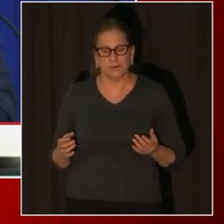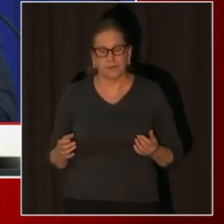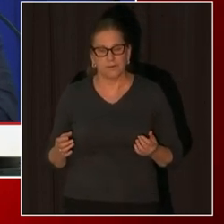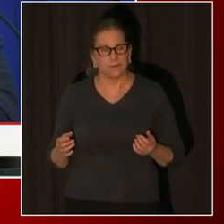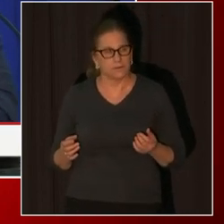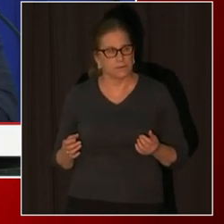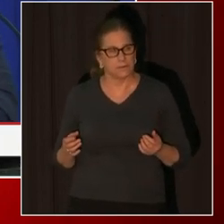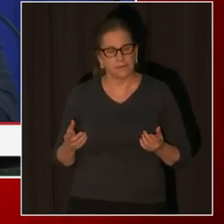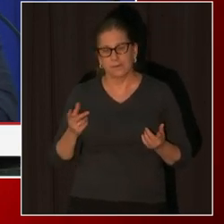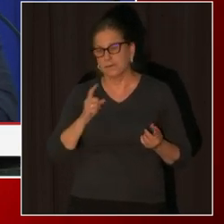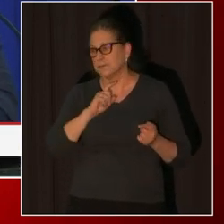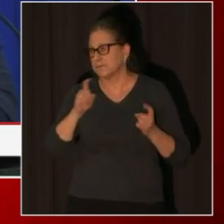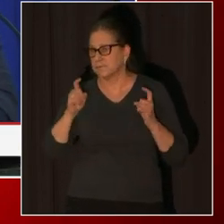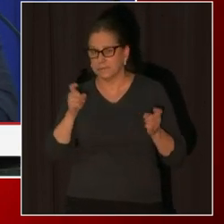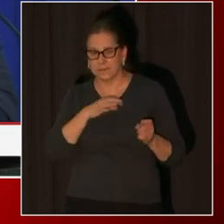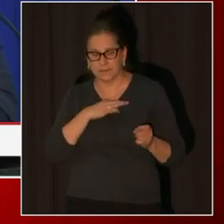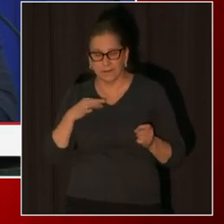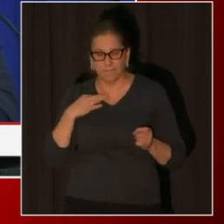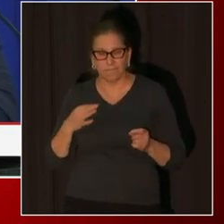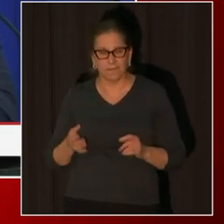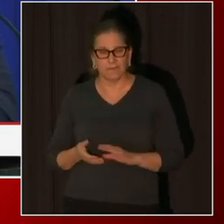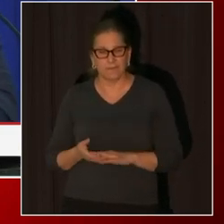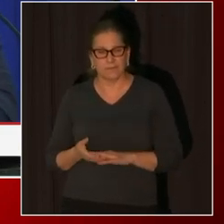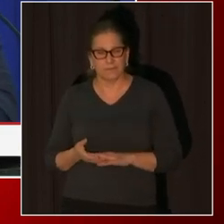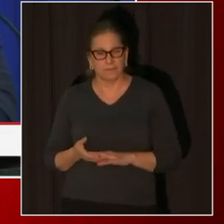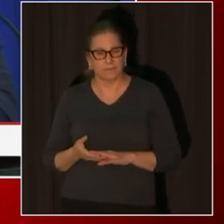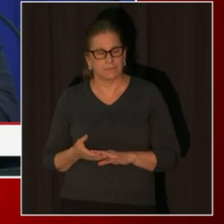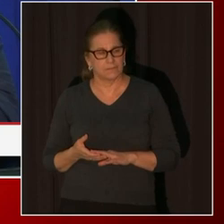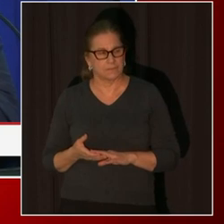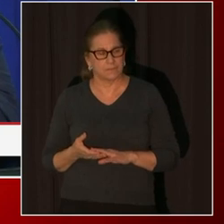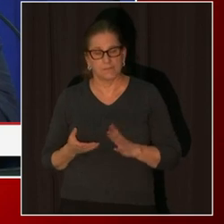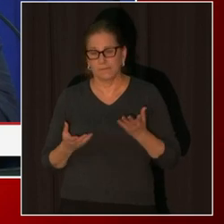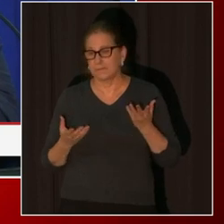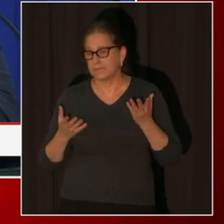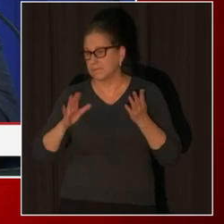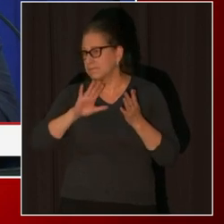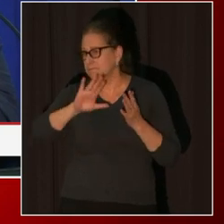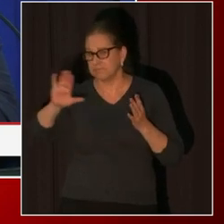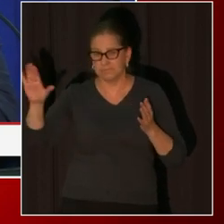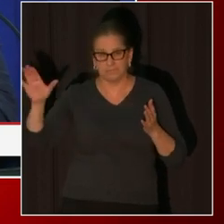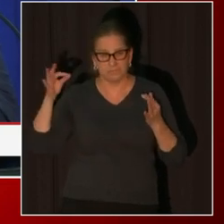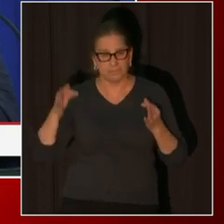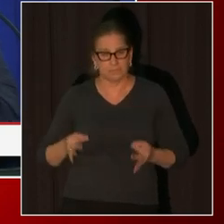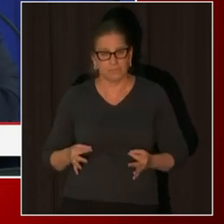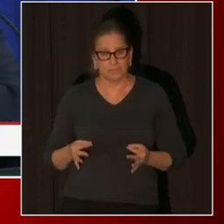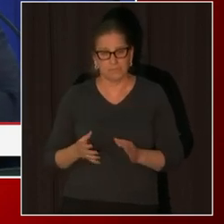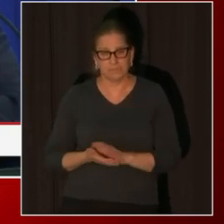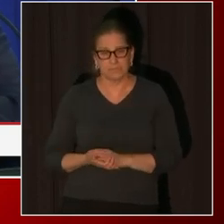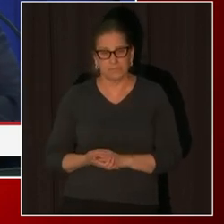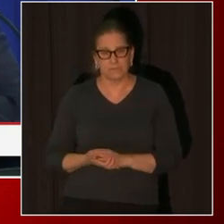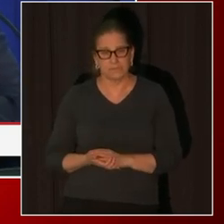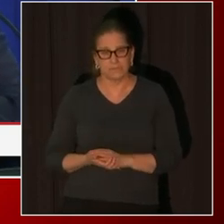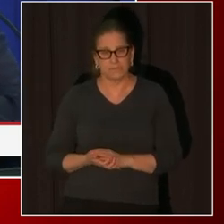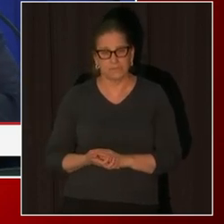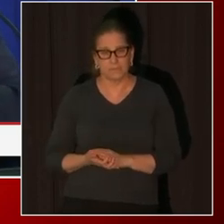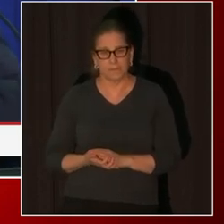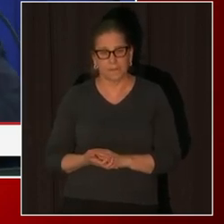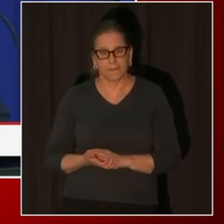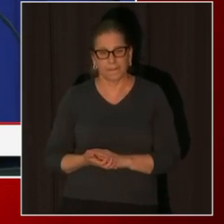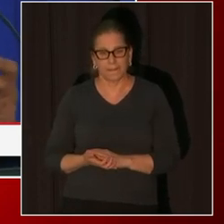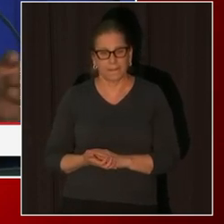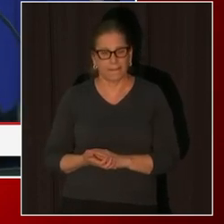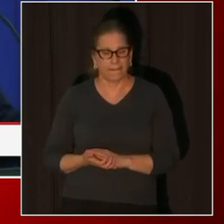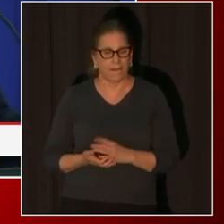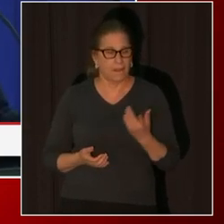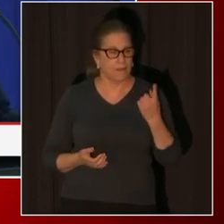structure their staffing as they see fit. They may say, I want one less custodian because I want one more office aide, or